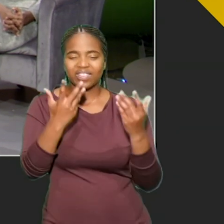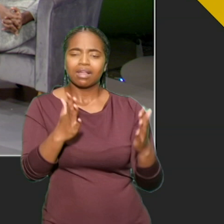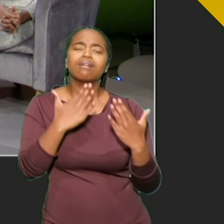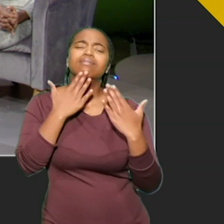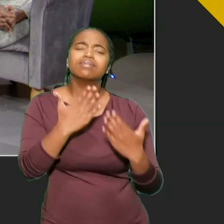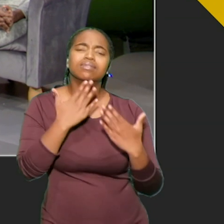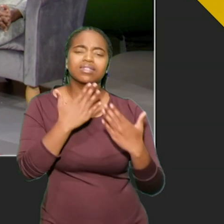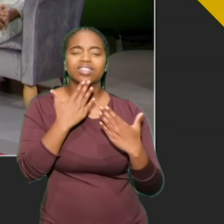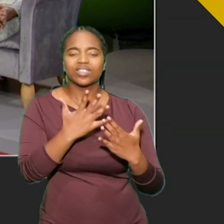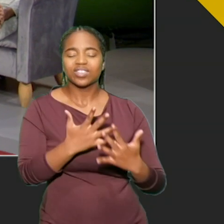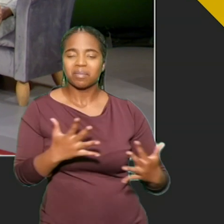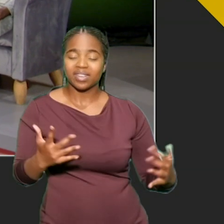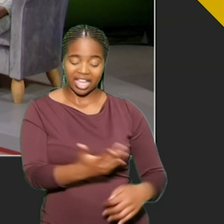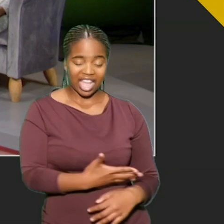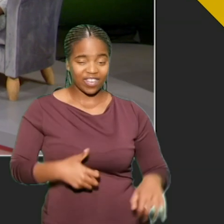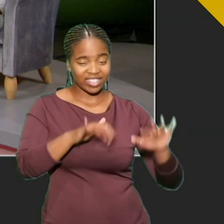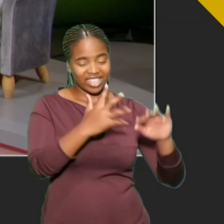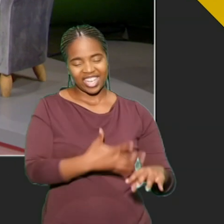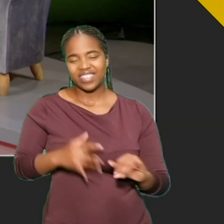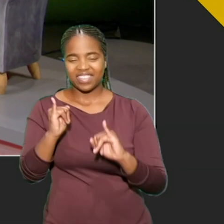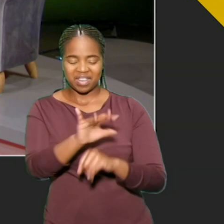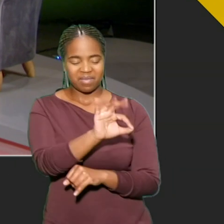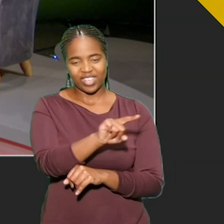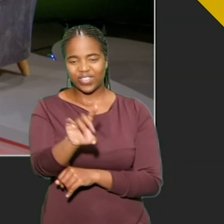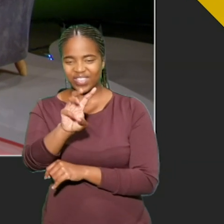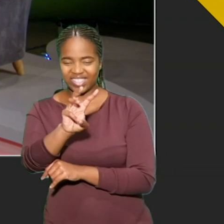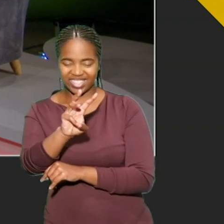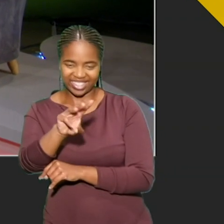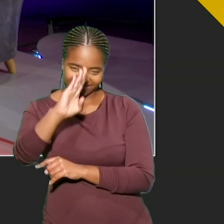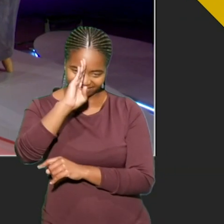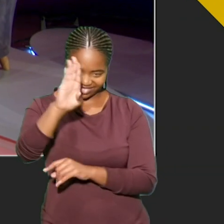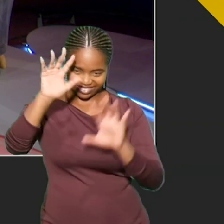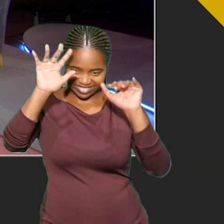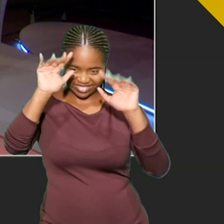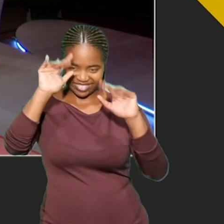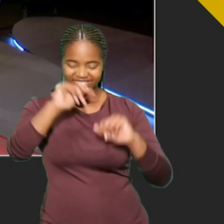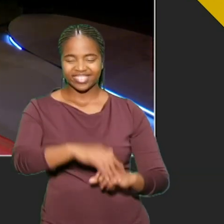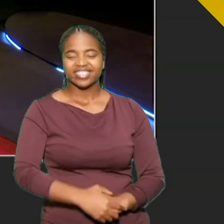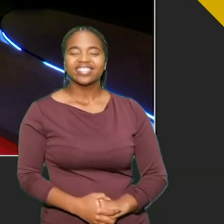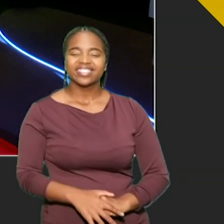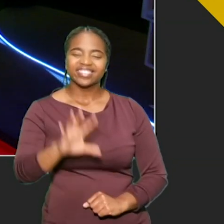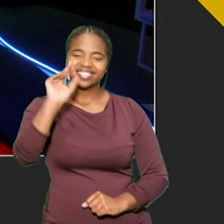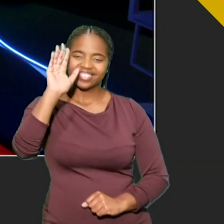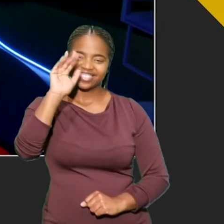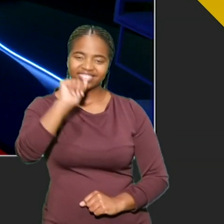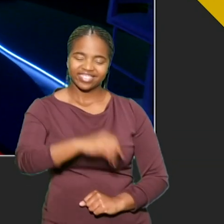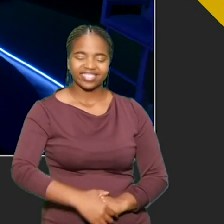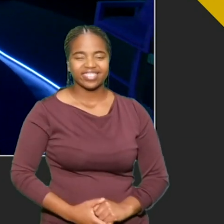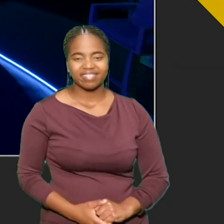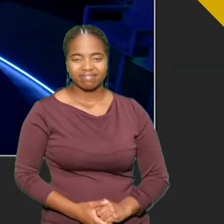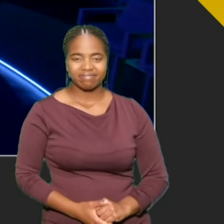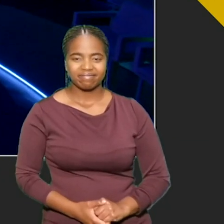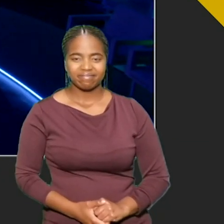Siyabonga, thank you. Do remember, 10:30 to 11:30, Monday to Thursday. Sibonge. Lesa lekabotse.